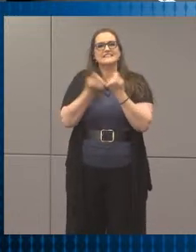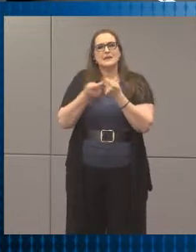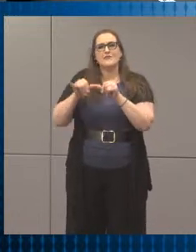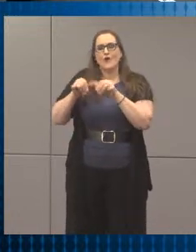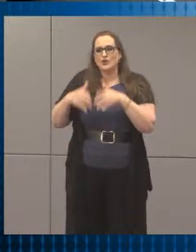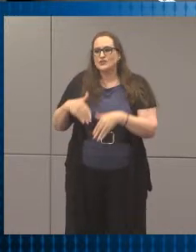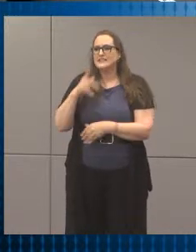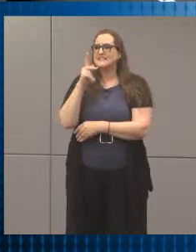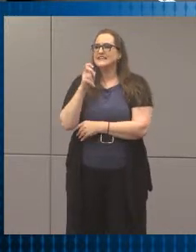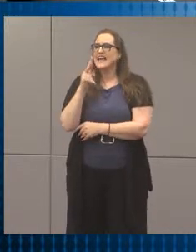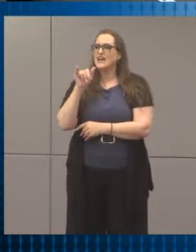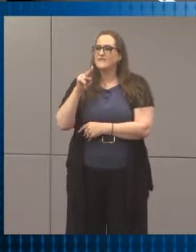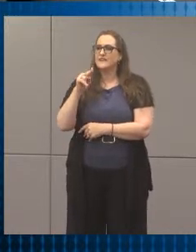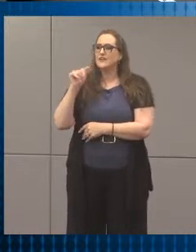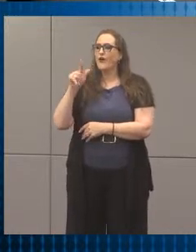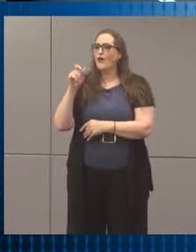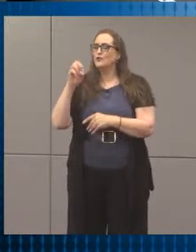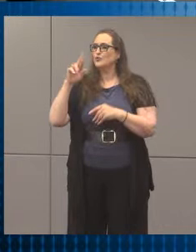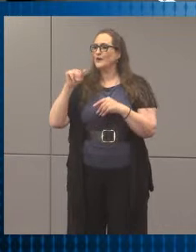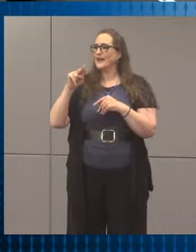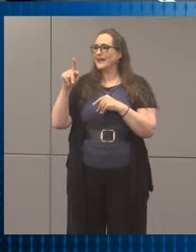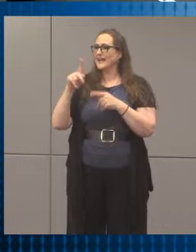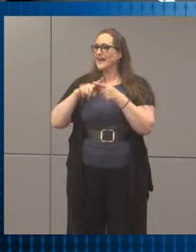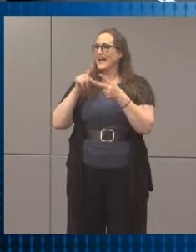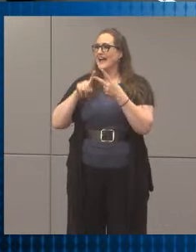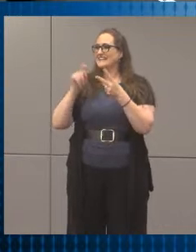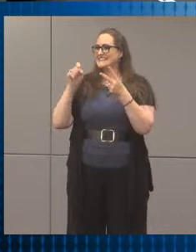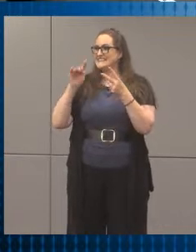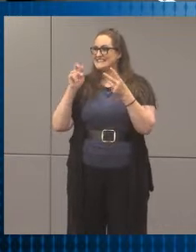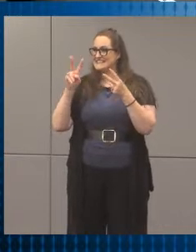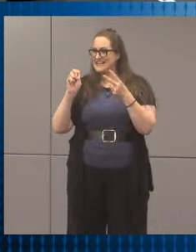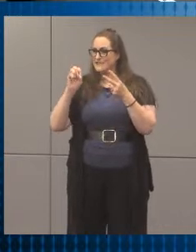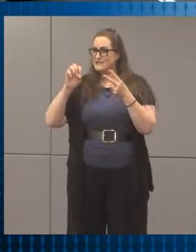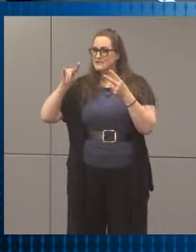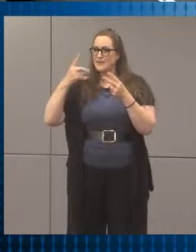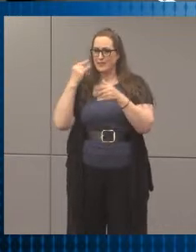architects. Kevin Alderink and Steve Smith are both registered architects.